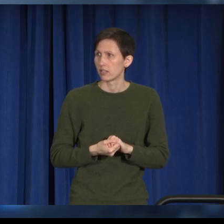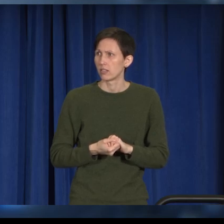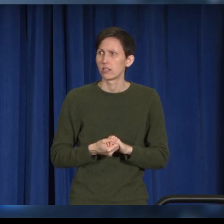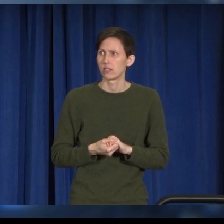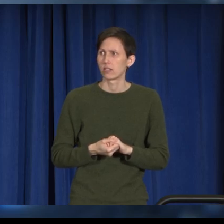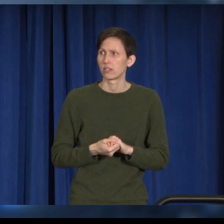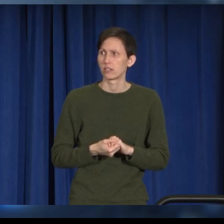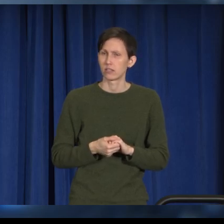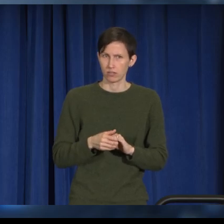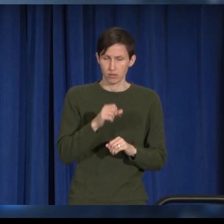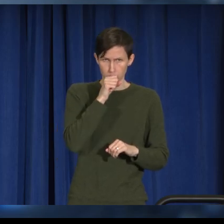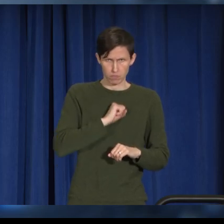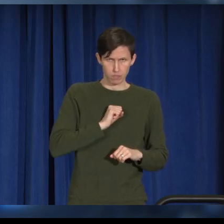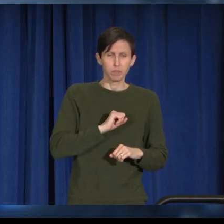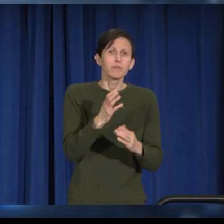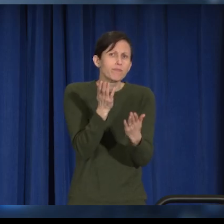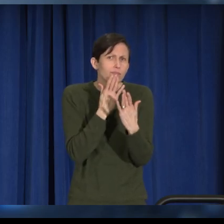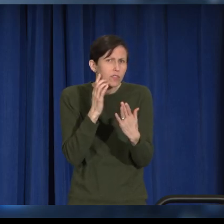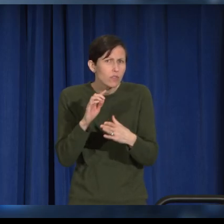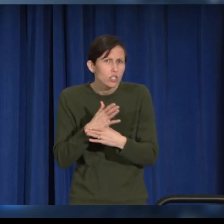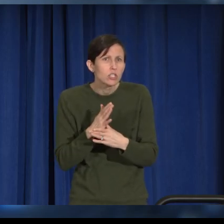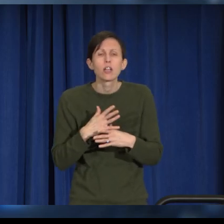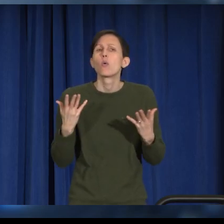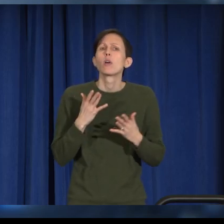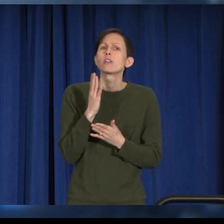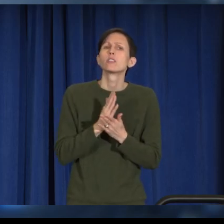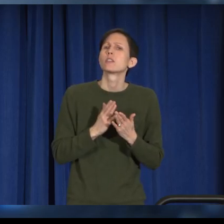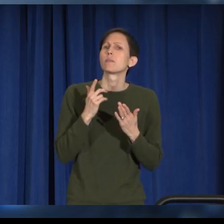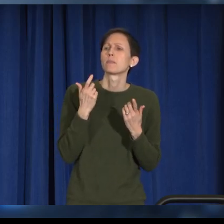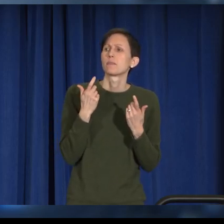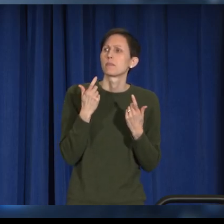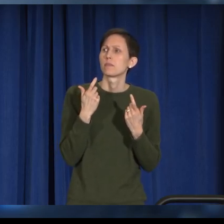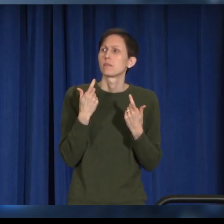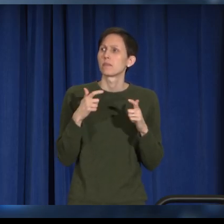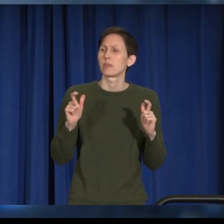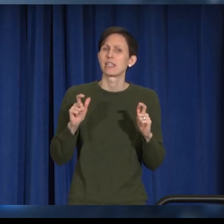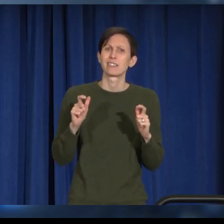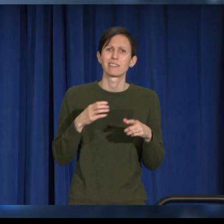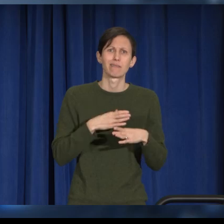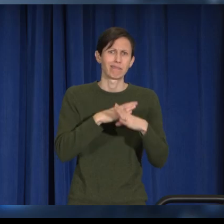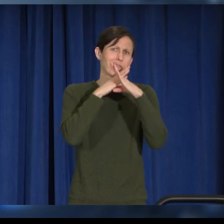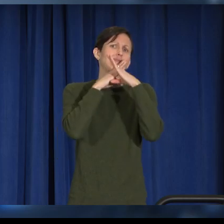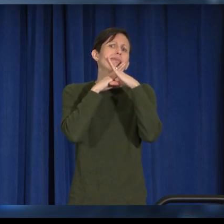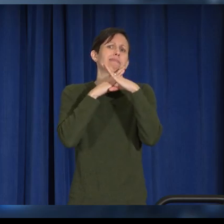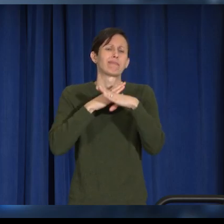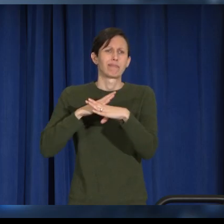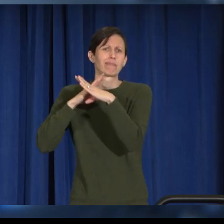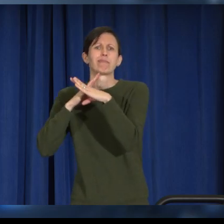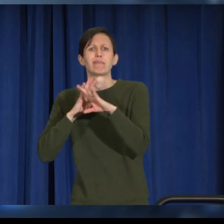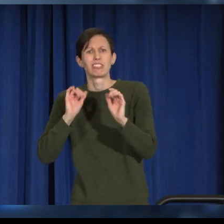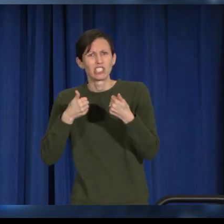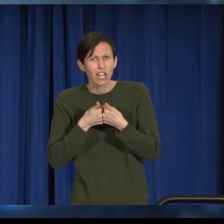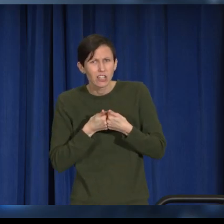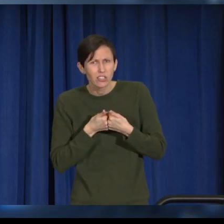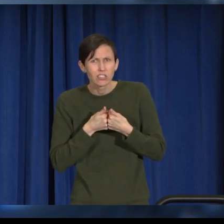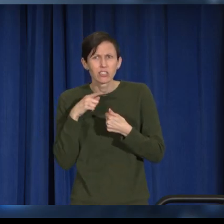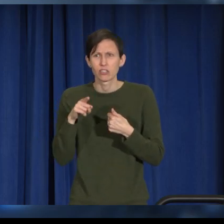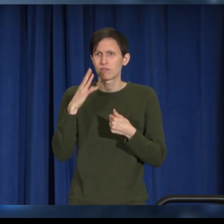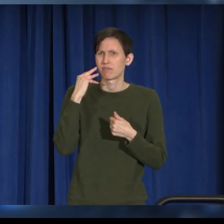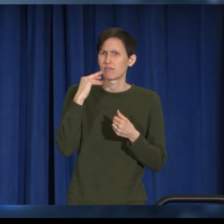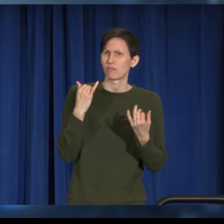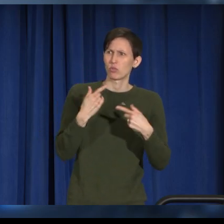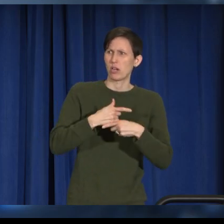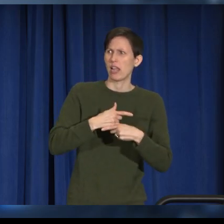Thank you for thank you for sharing that. What are some of the biggest, I guess, hurdles or challenges that you face today